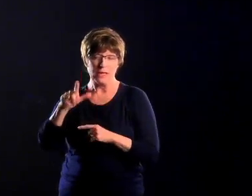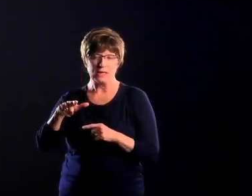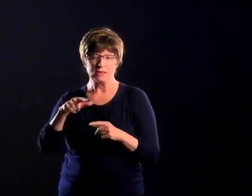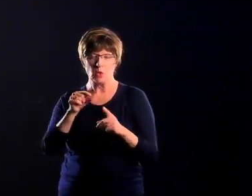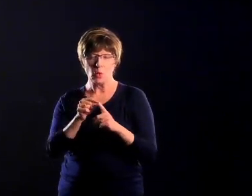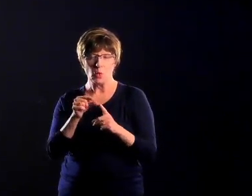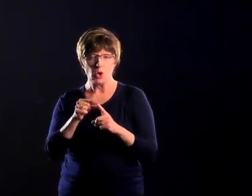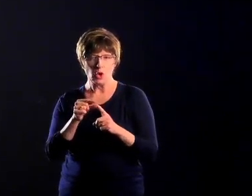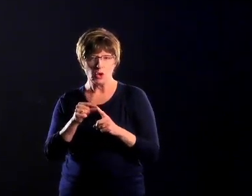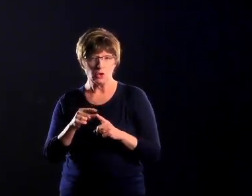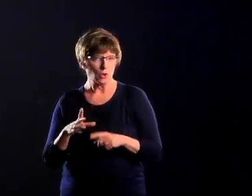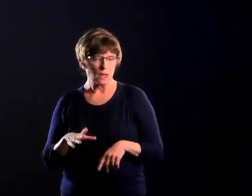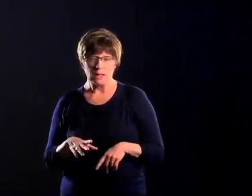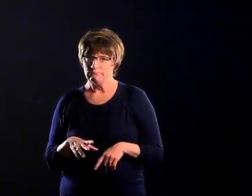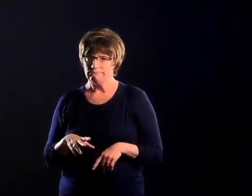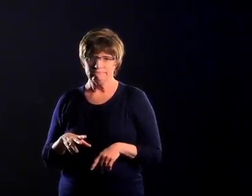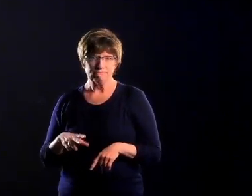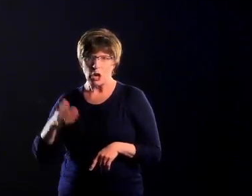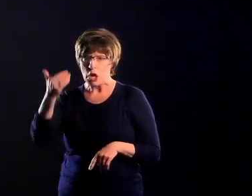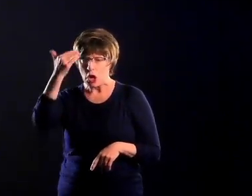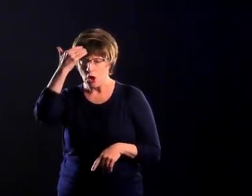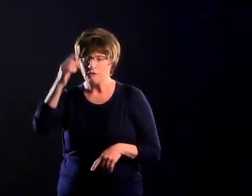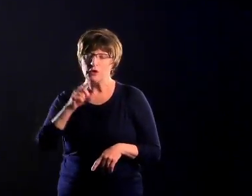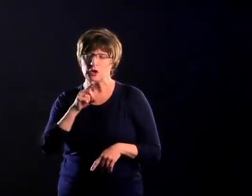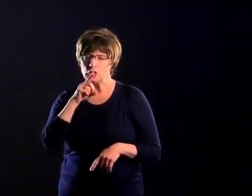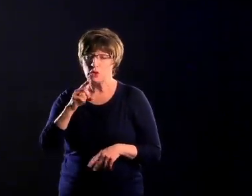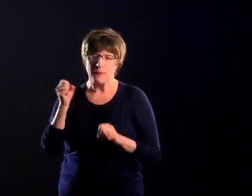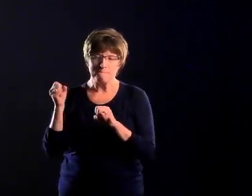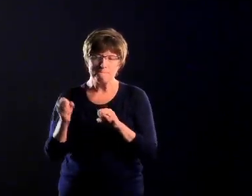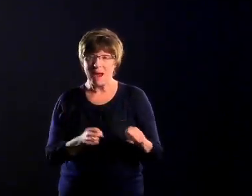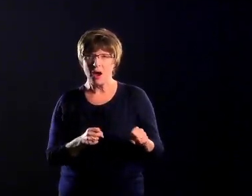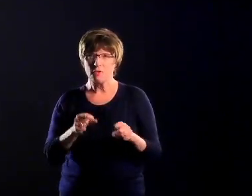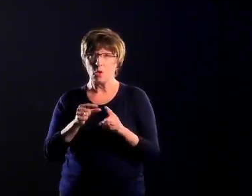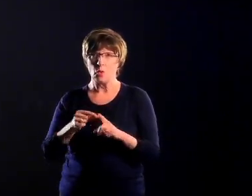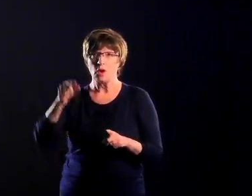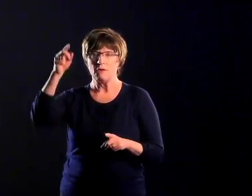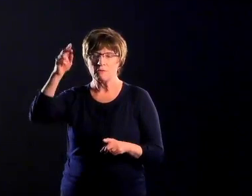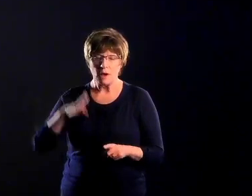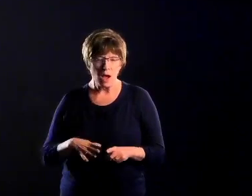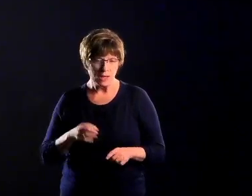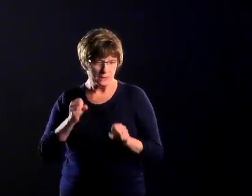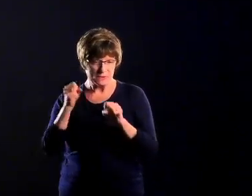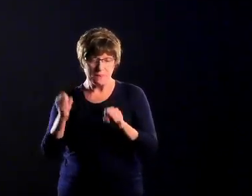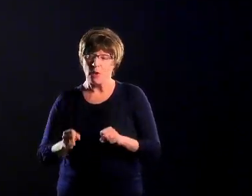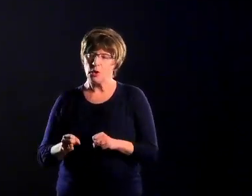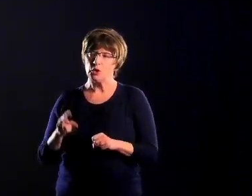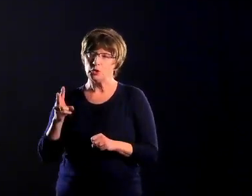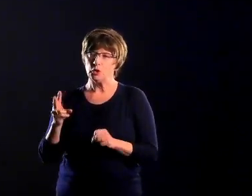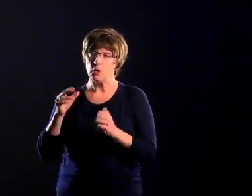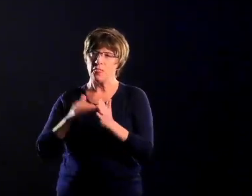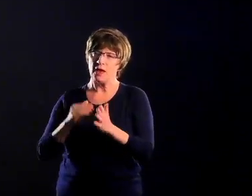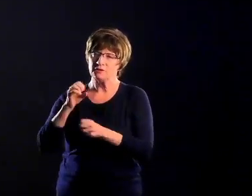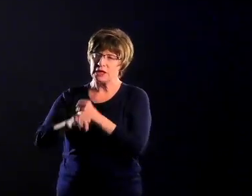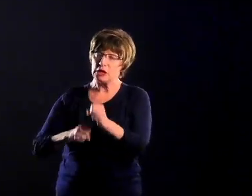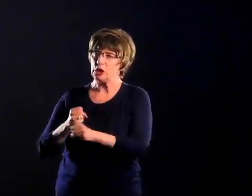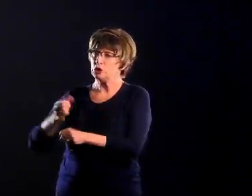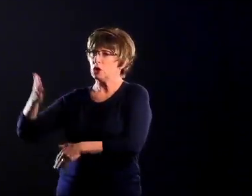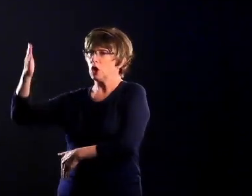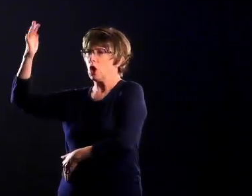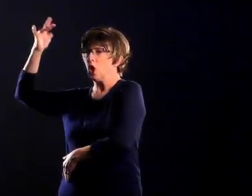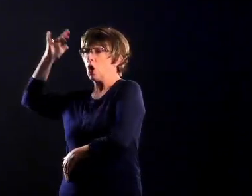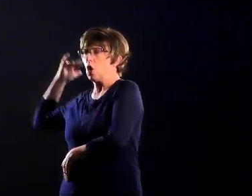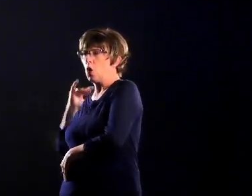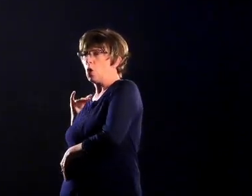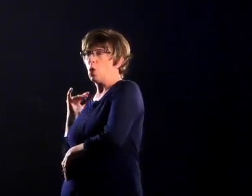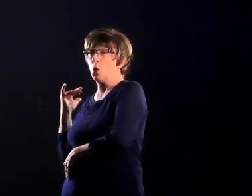stand upon it. You can absolutely know that the power of the word of God that was as powerful 2,000 years ago is as powerful today as it ever